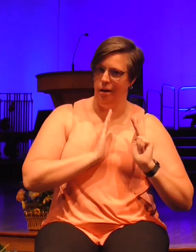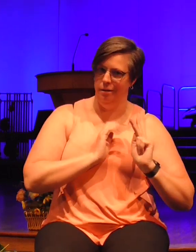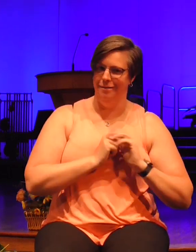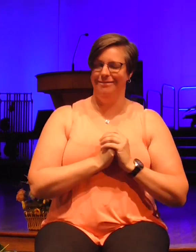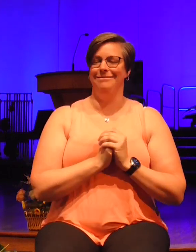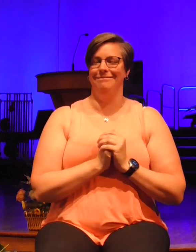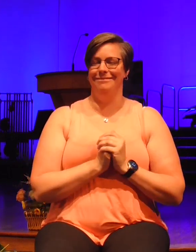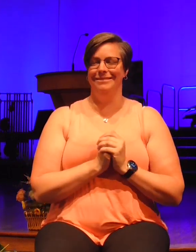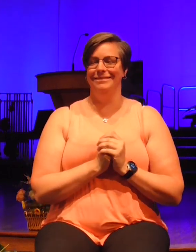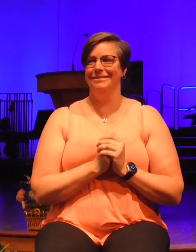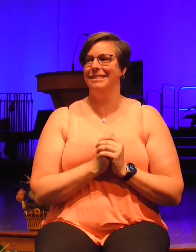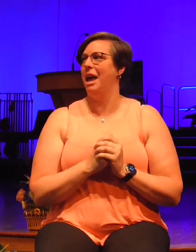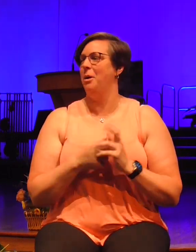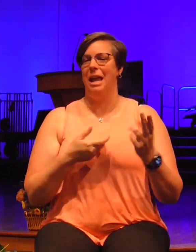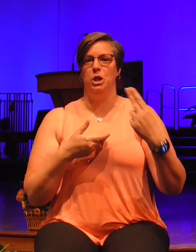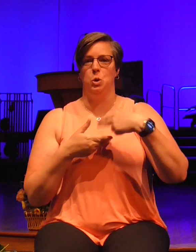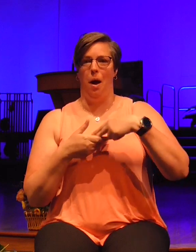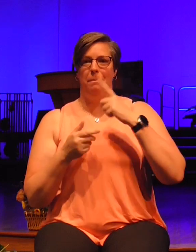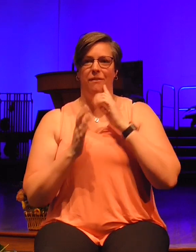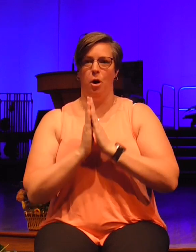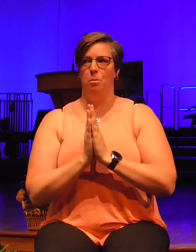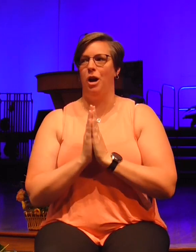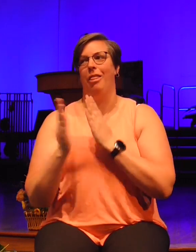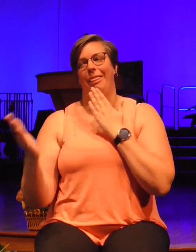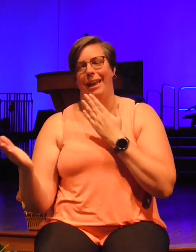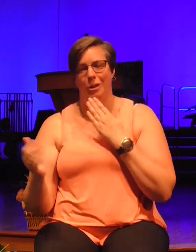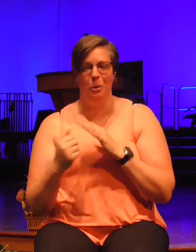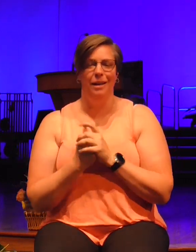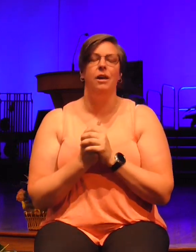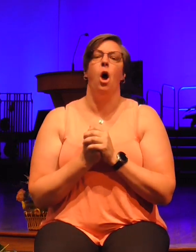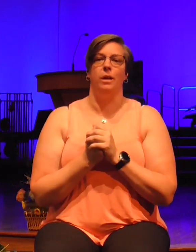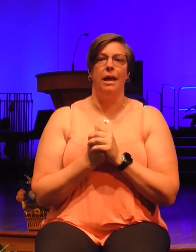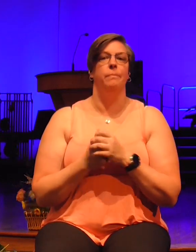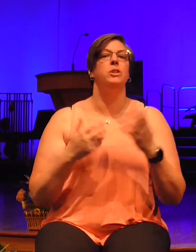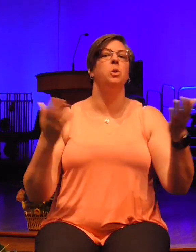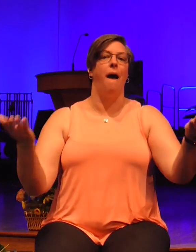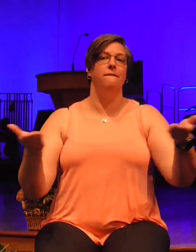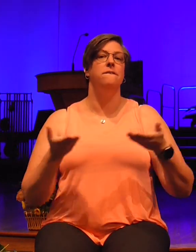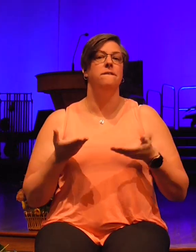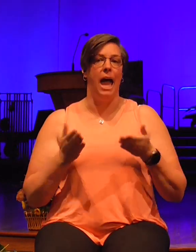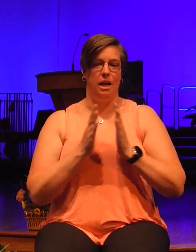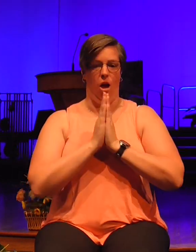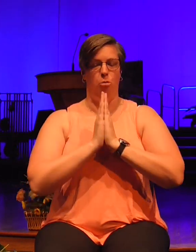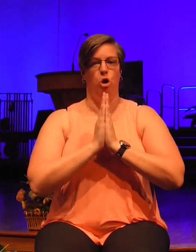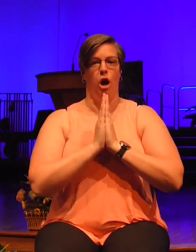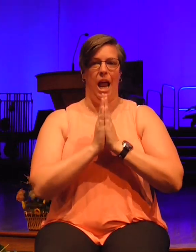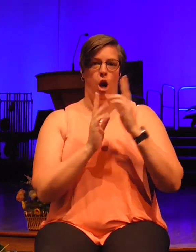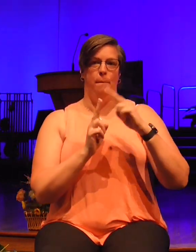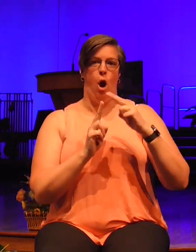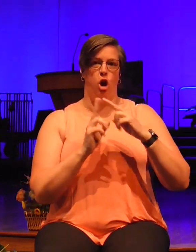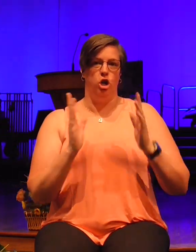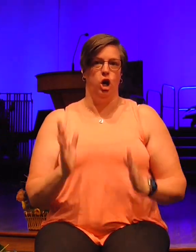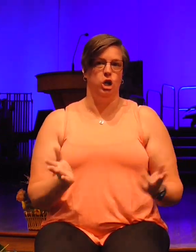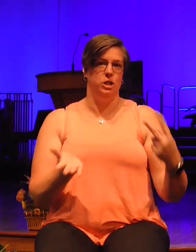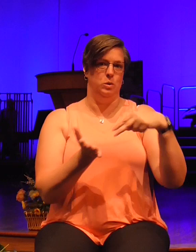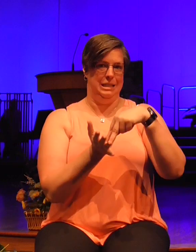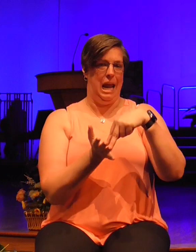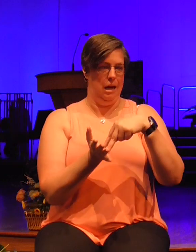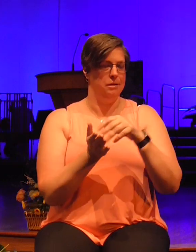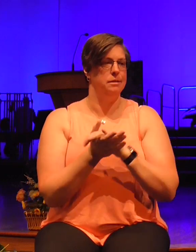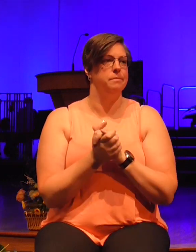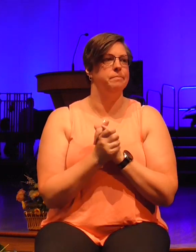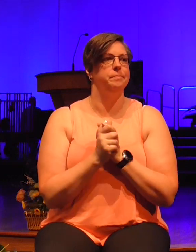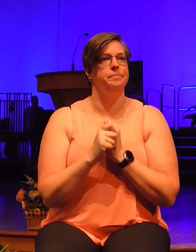Please join me for prayer. Thank you. I invite our practitioners, our prayer practitioners, to stand with us today as we do